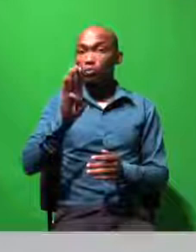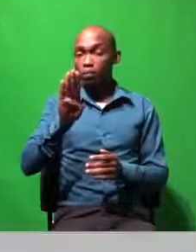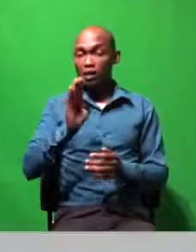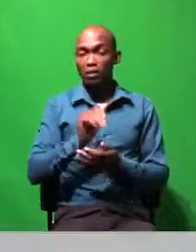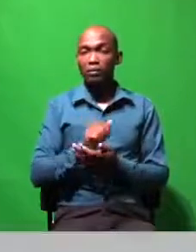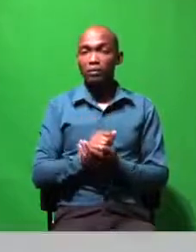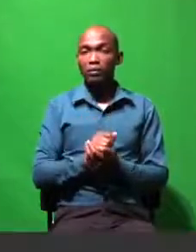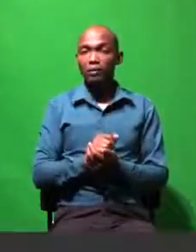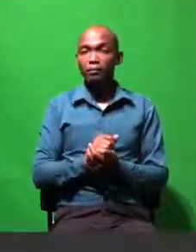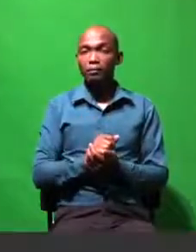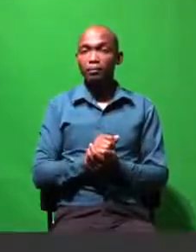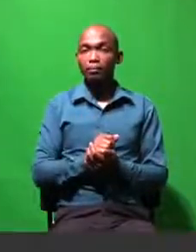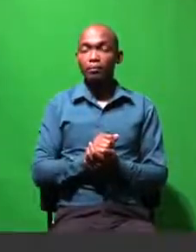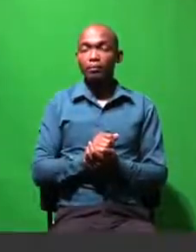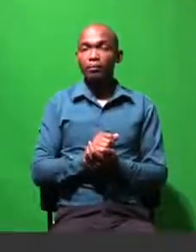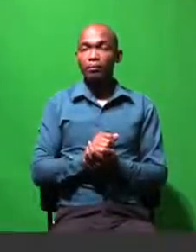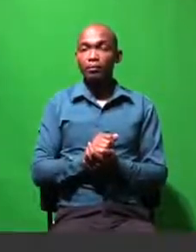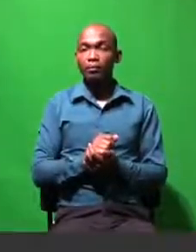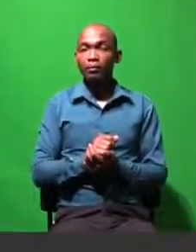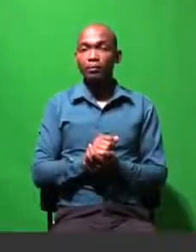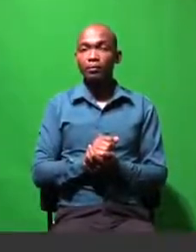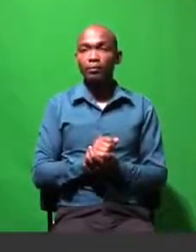B, is